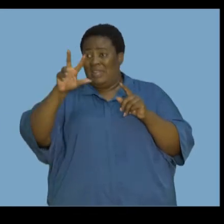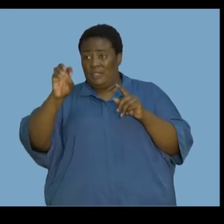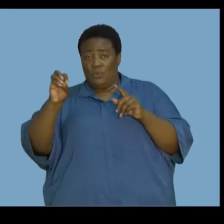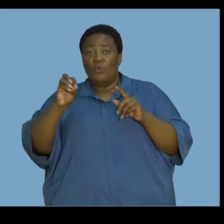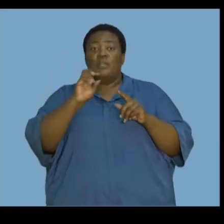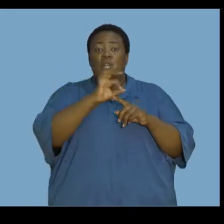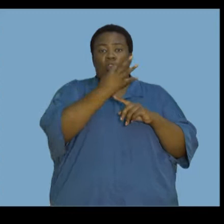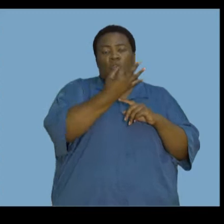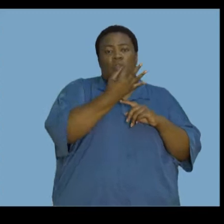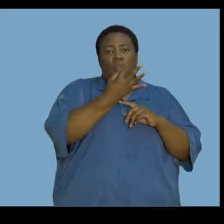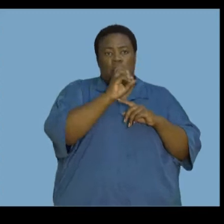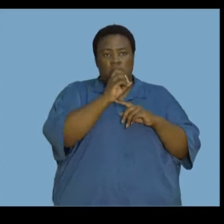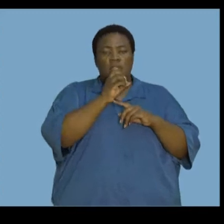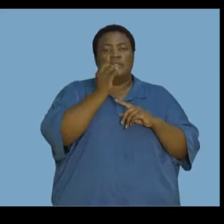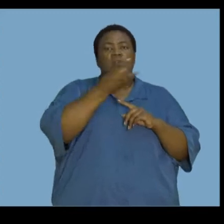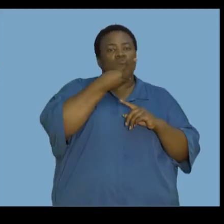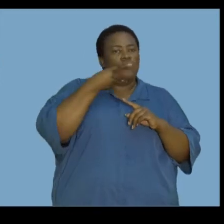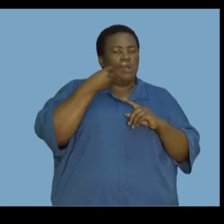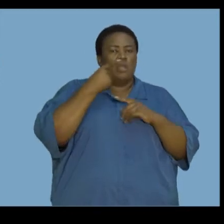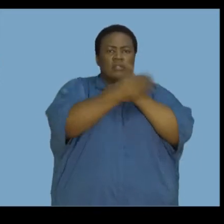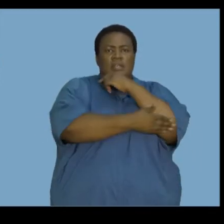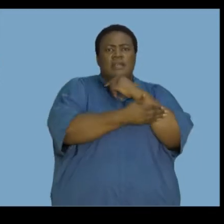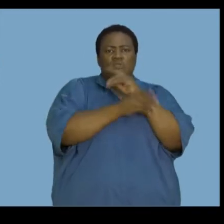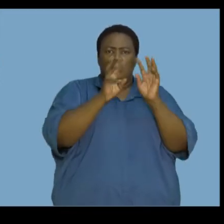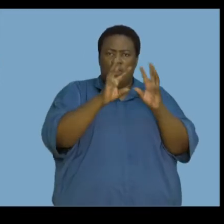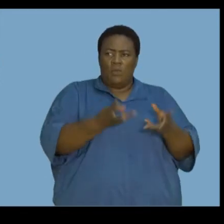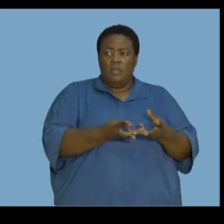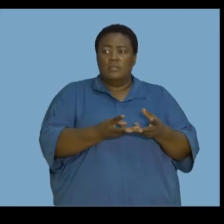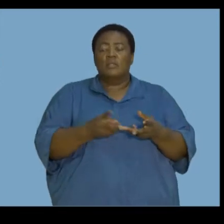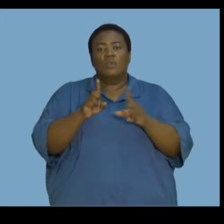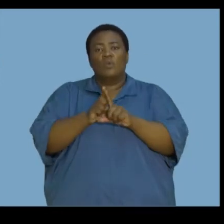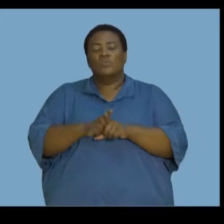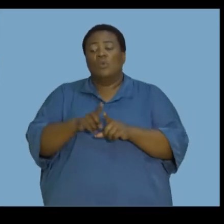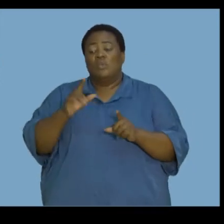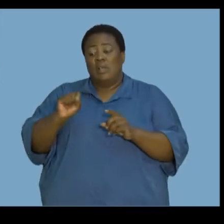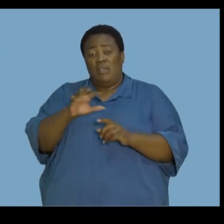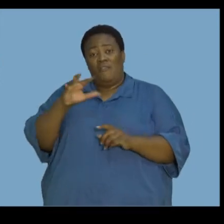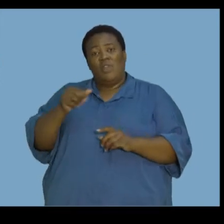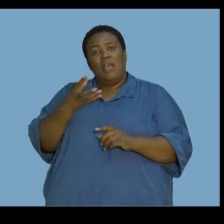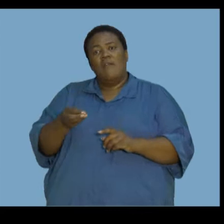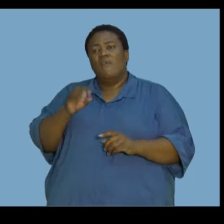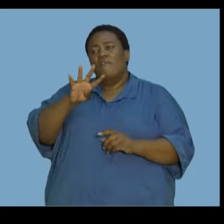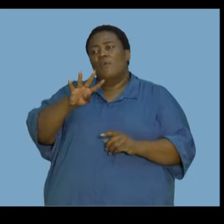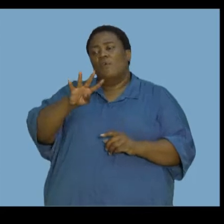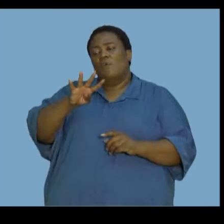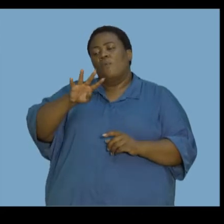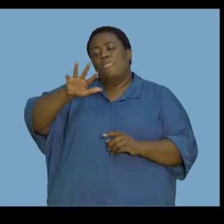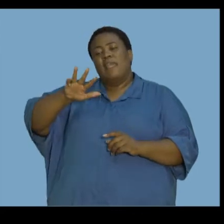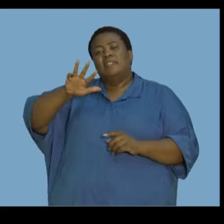that the 30th driest country in the world. But the figure also shows that South Africa has had an annual rainfall of